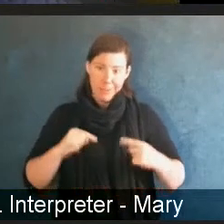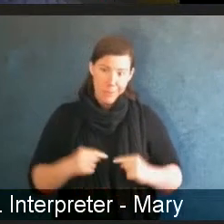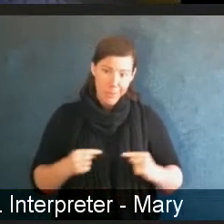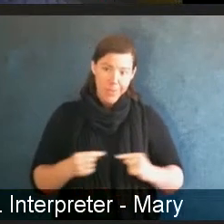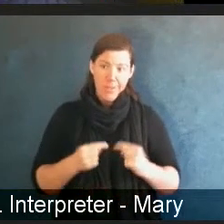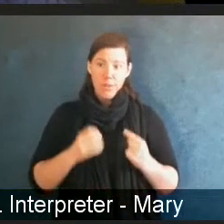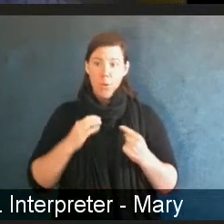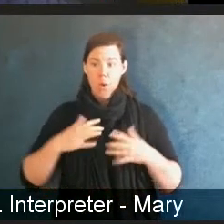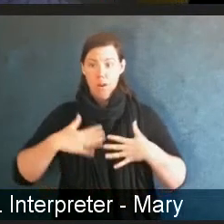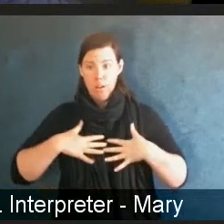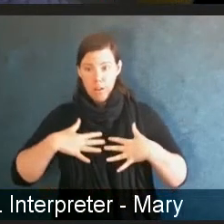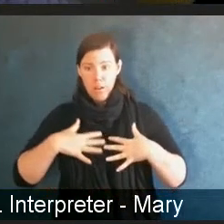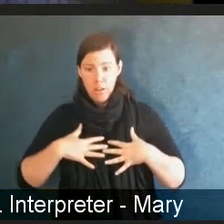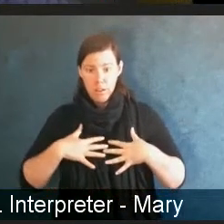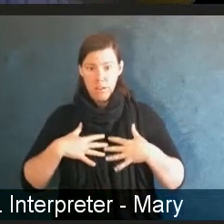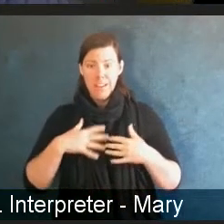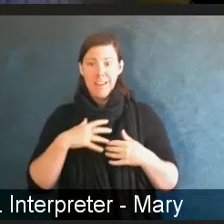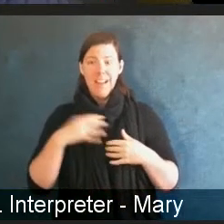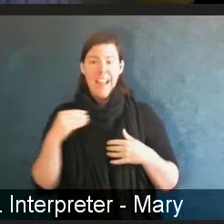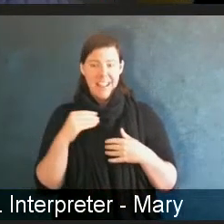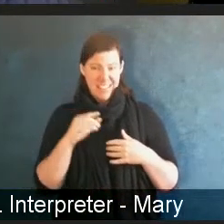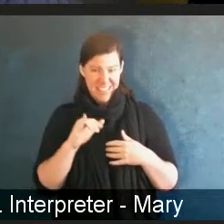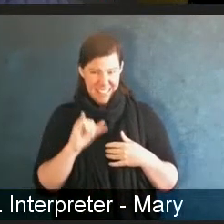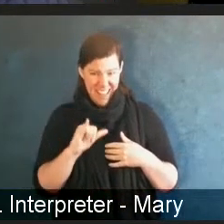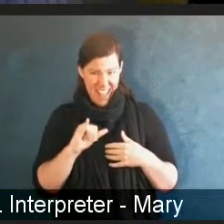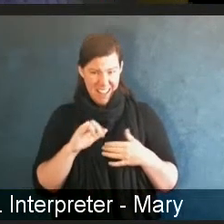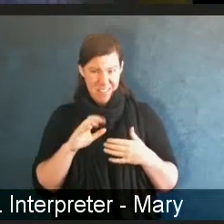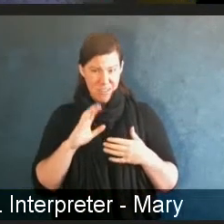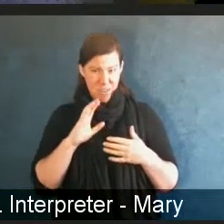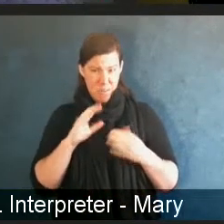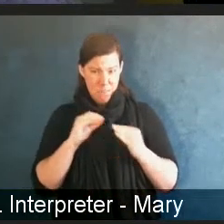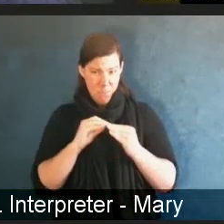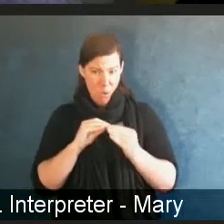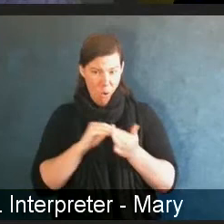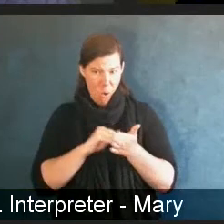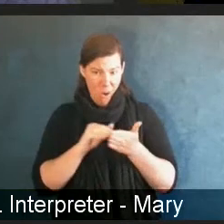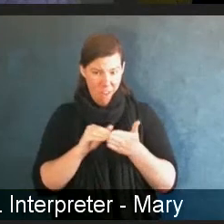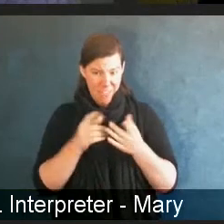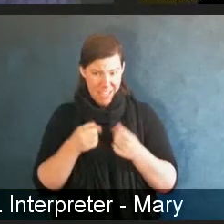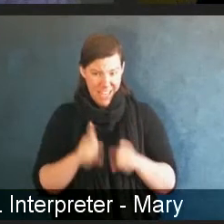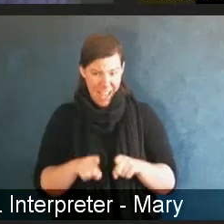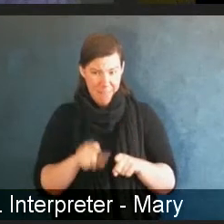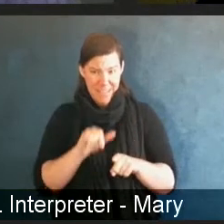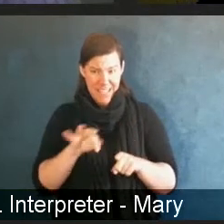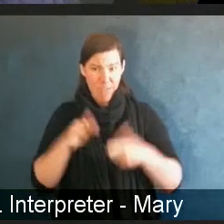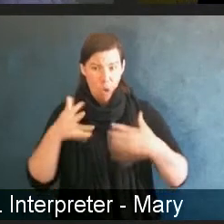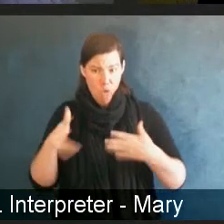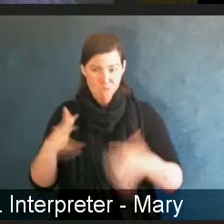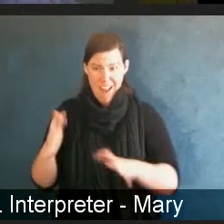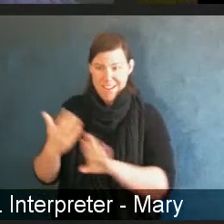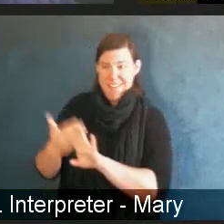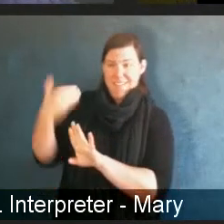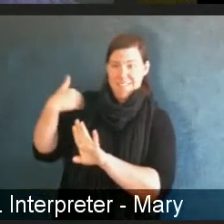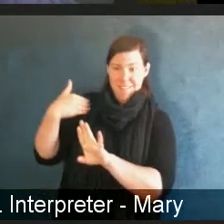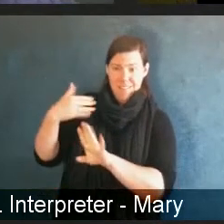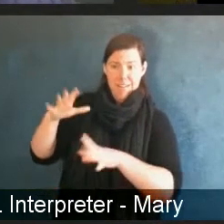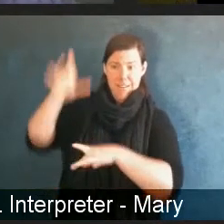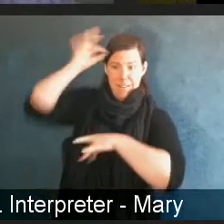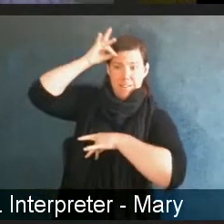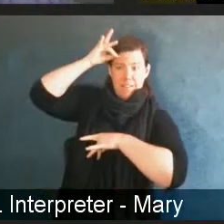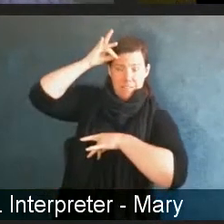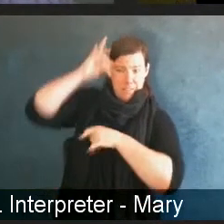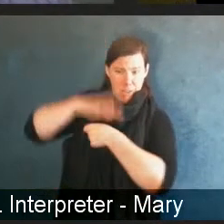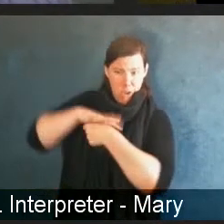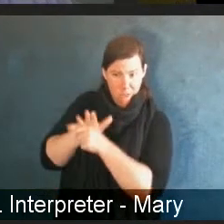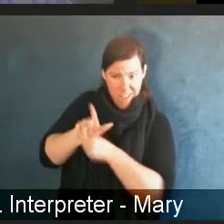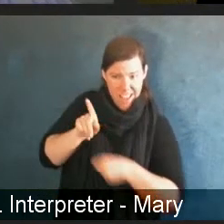COVID? Two questions around vaccine reactions and what they might imply. Yeah, these are both fantastic